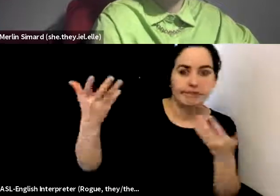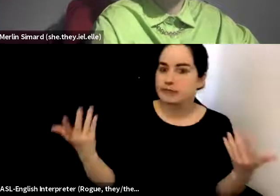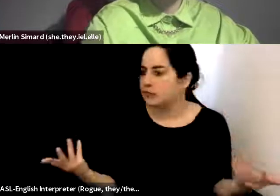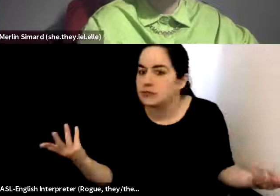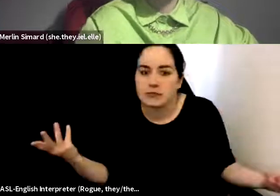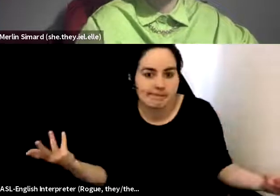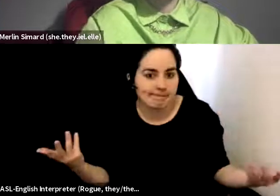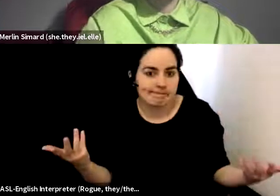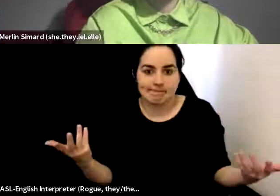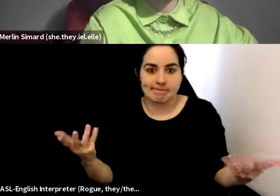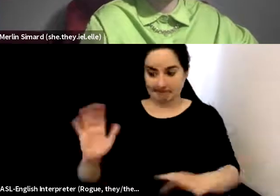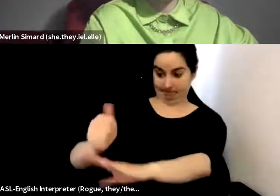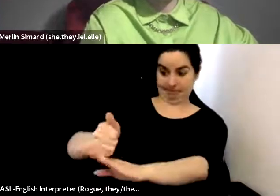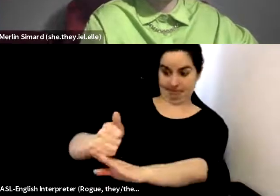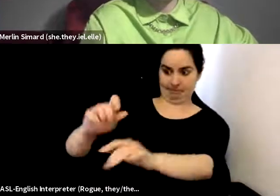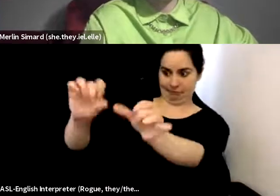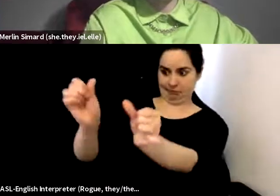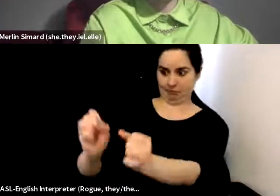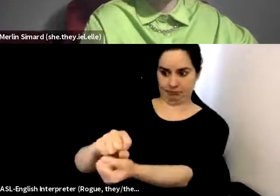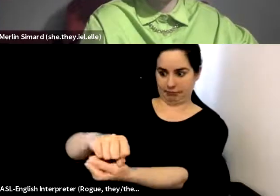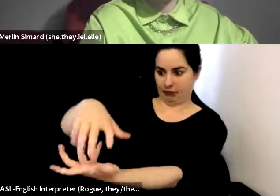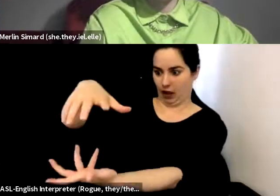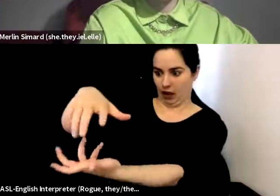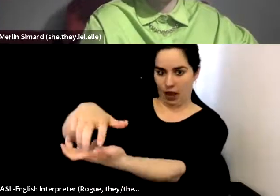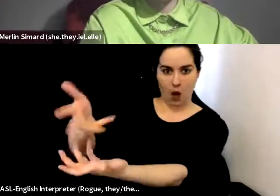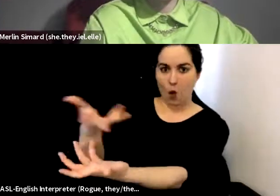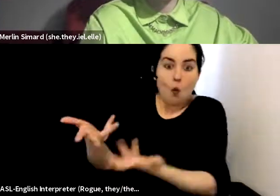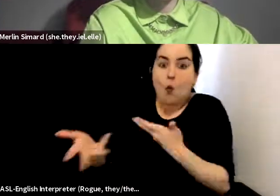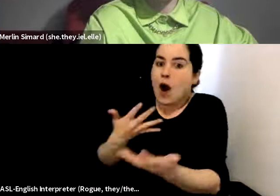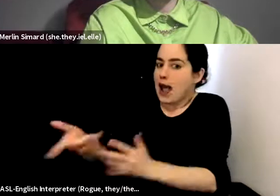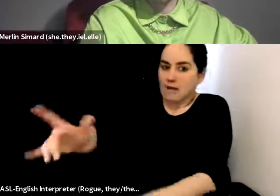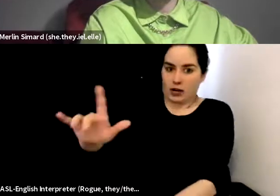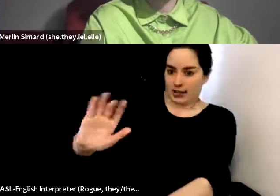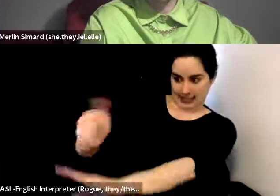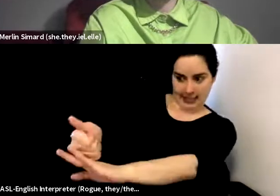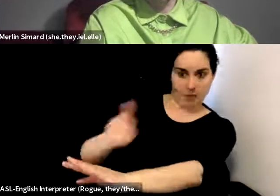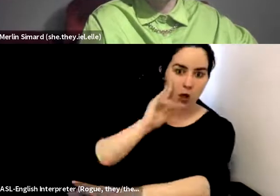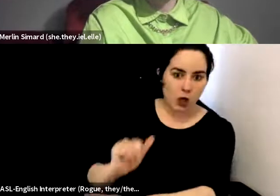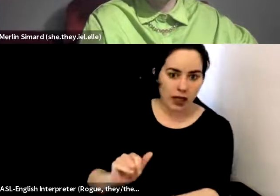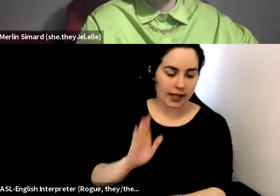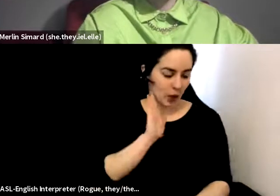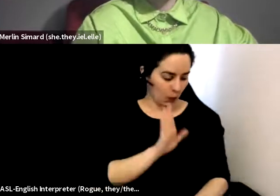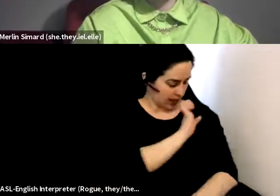that becomes, it's about choosing that you're going to put energy into making that happen.